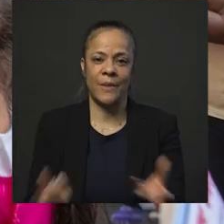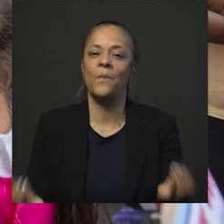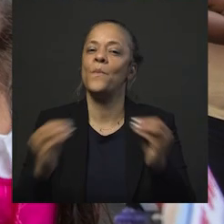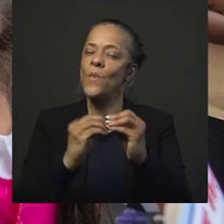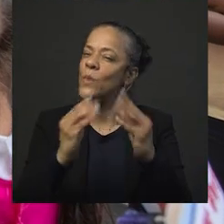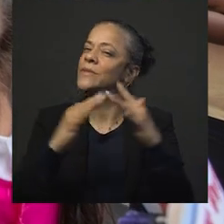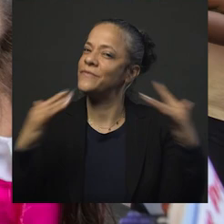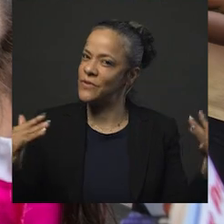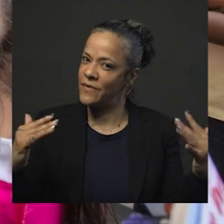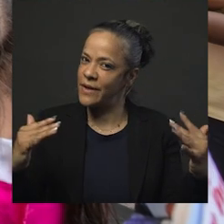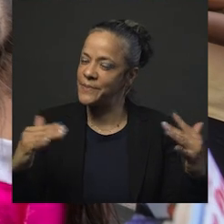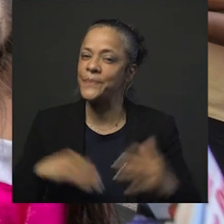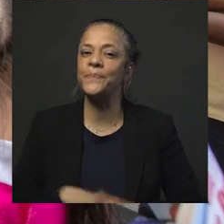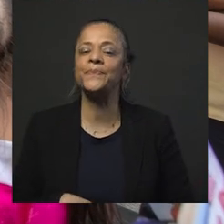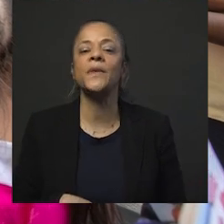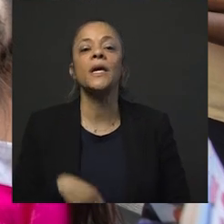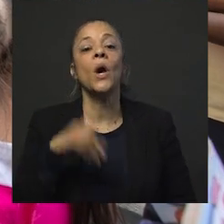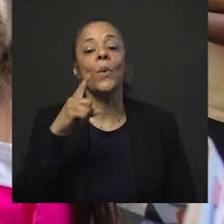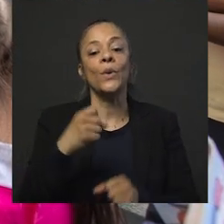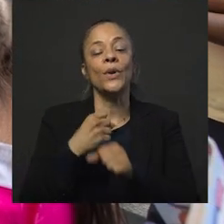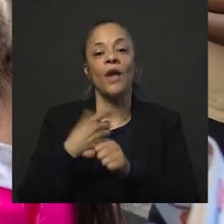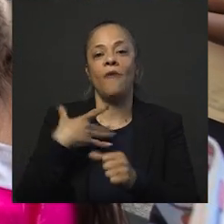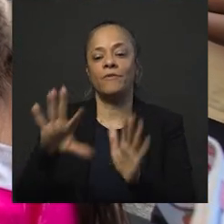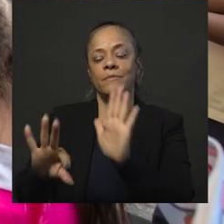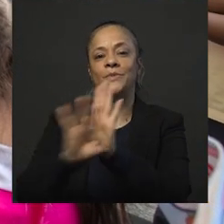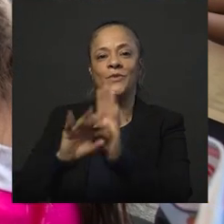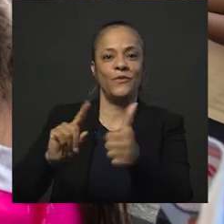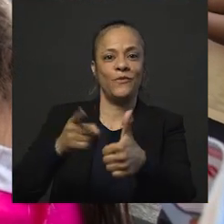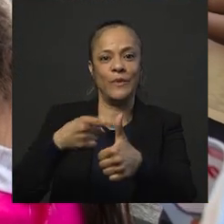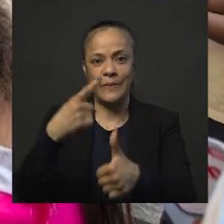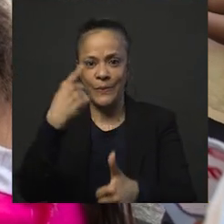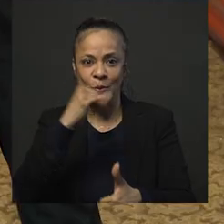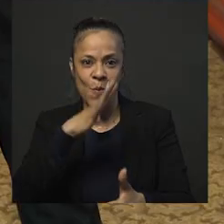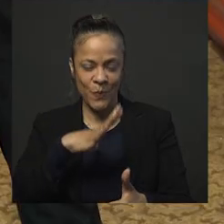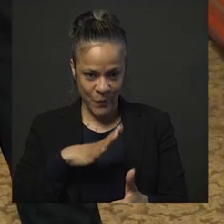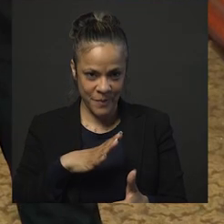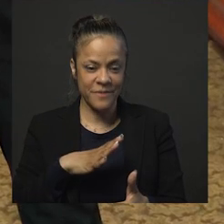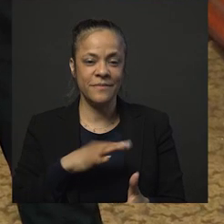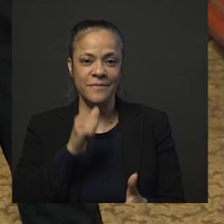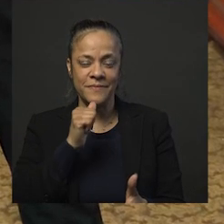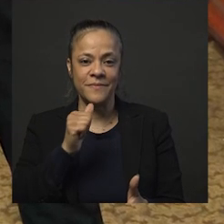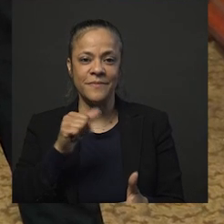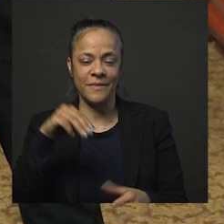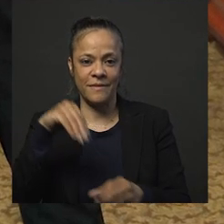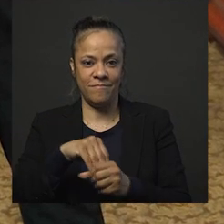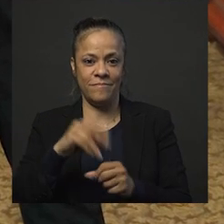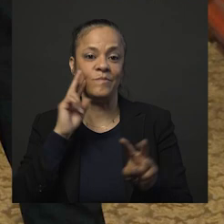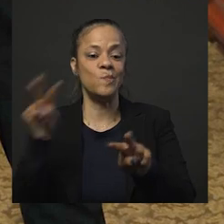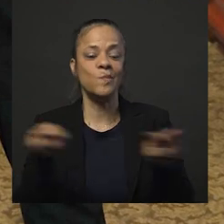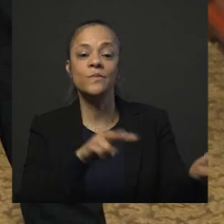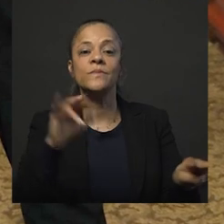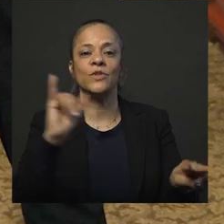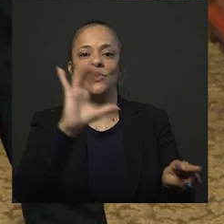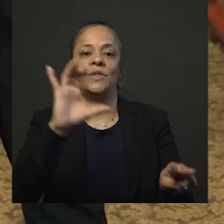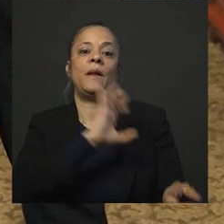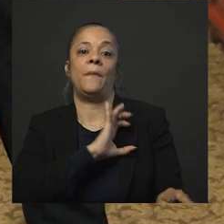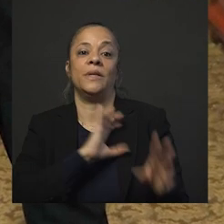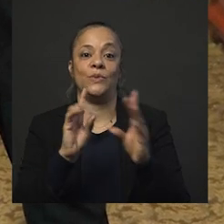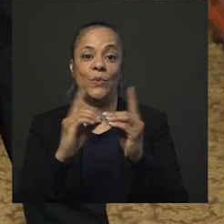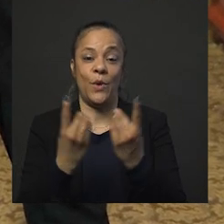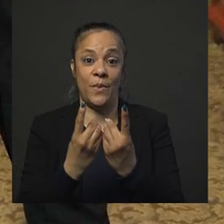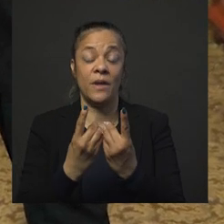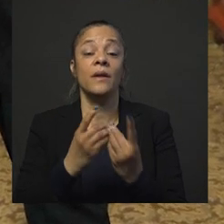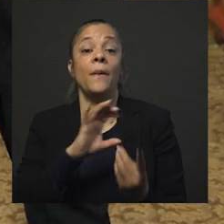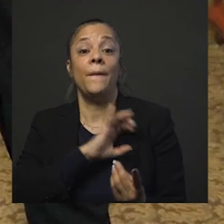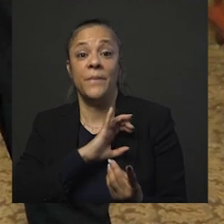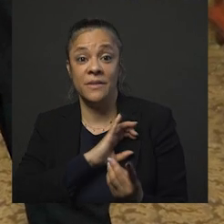African-American female citizen to oversee the Jersey City Police Department. Police Director Tawana Moody has been tasked with improving accountability,